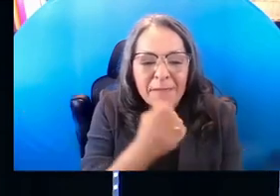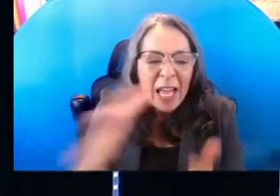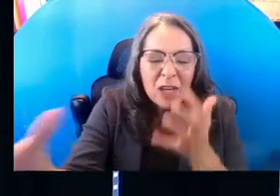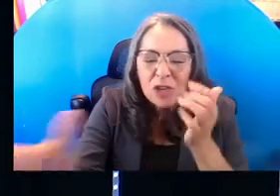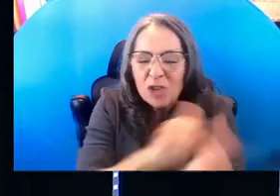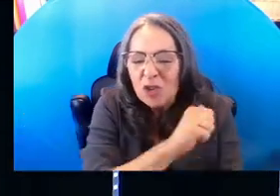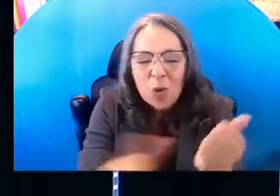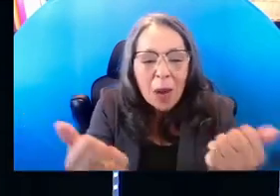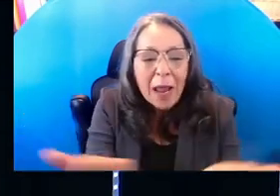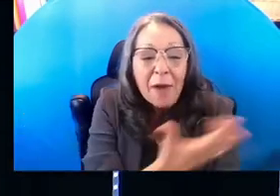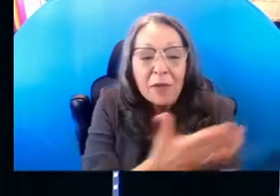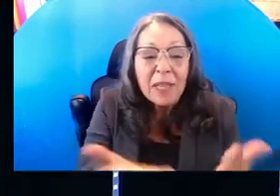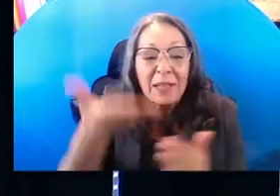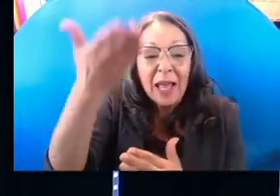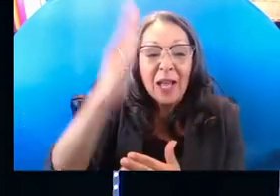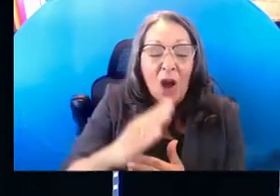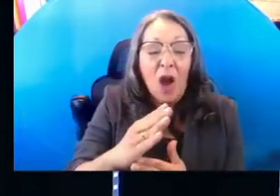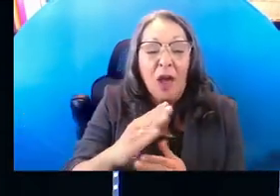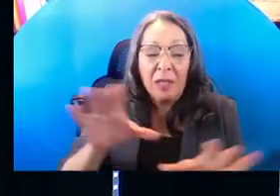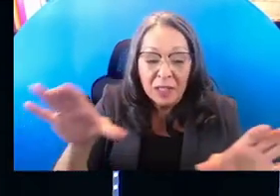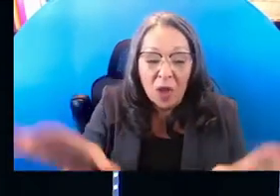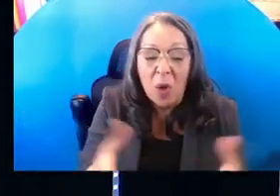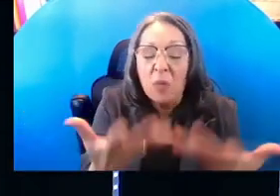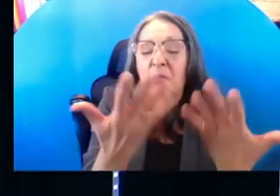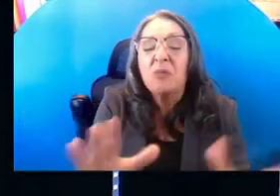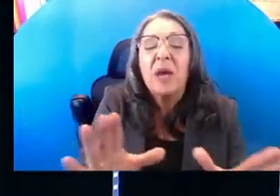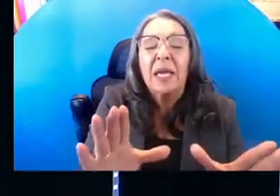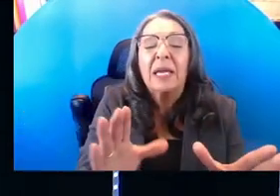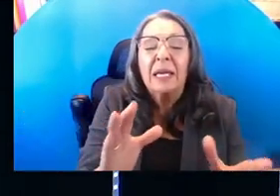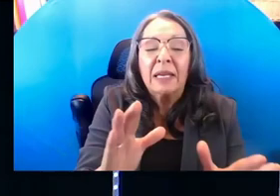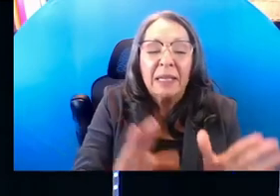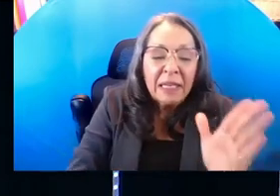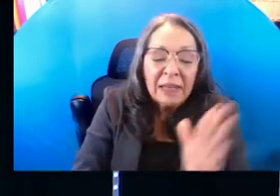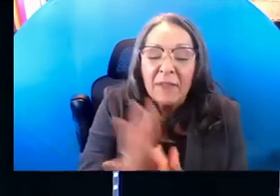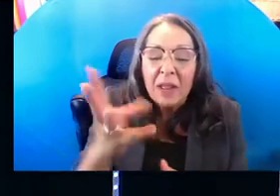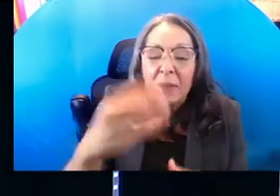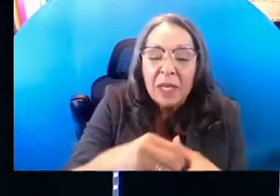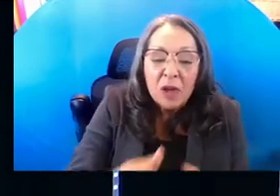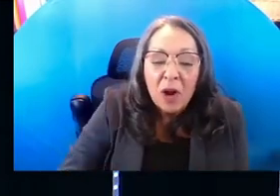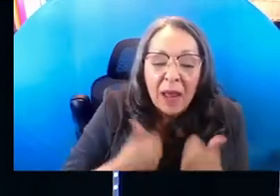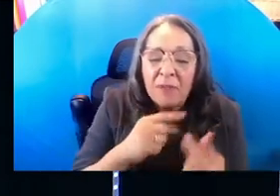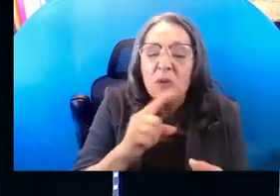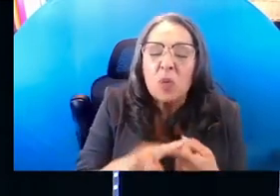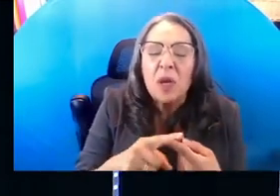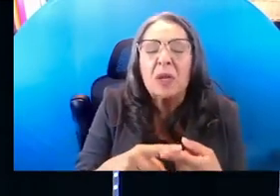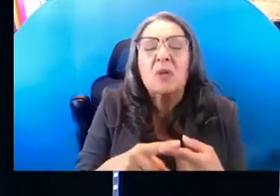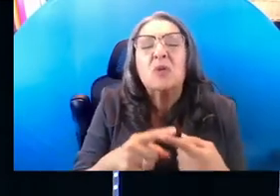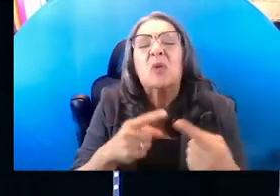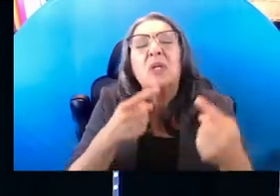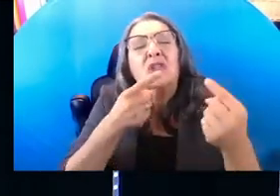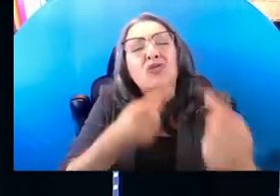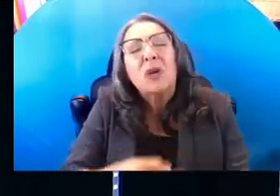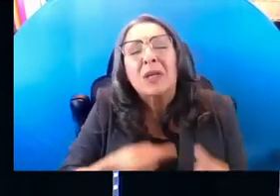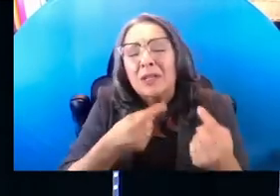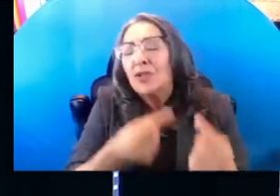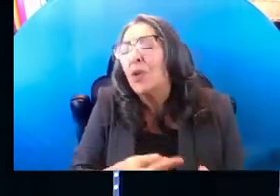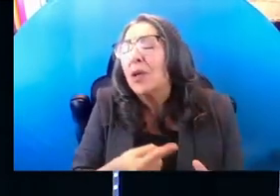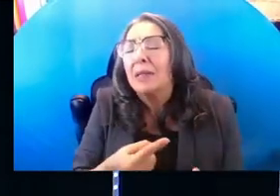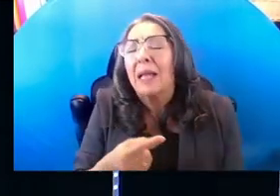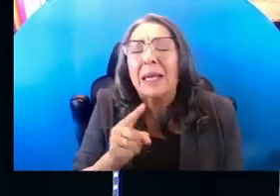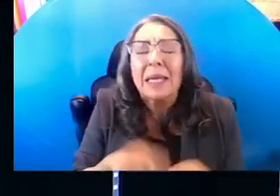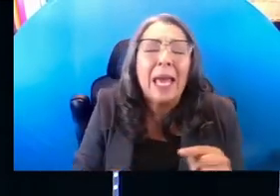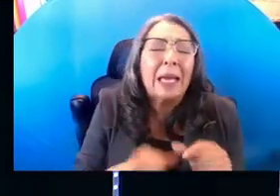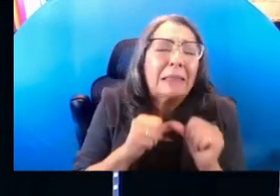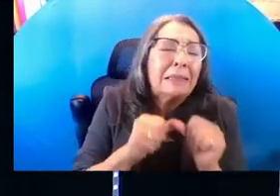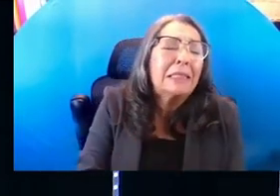is doing in our lives. He wants to come at us when we're at our lowest, when the trial is the hardest, when it's just hitting us and we're like, I just can't do this. And he's going, yeah,